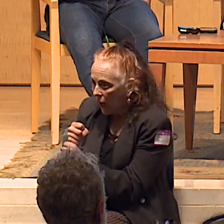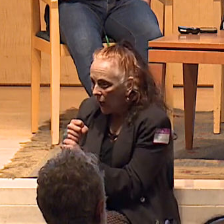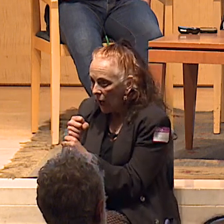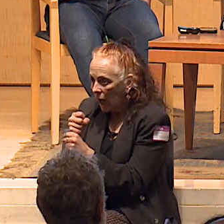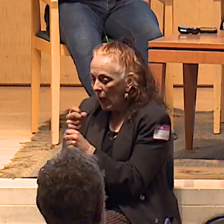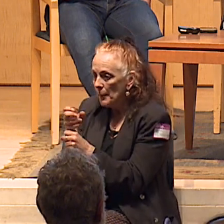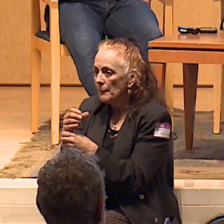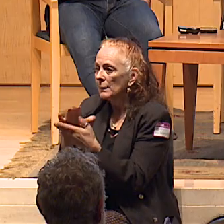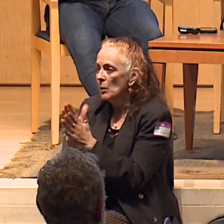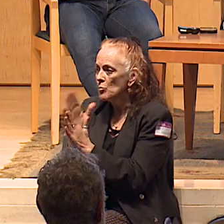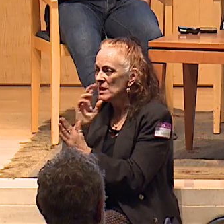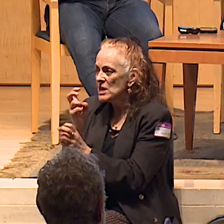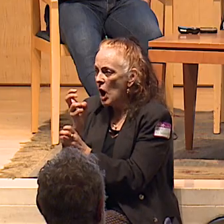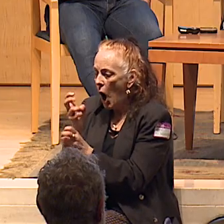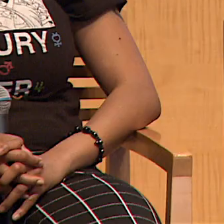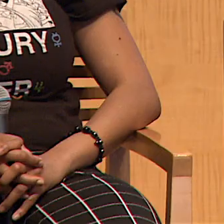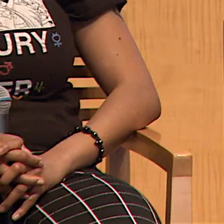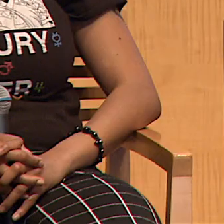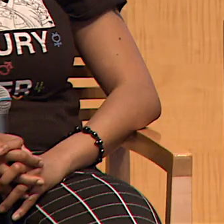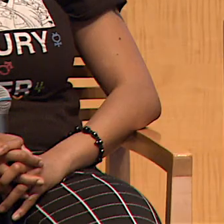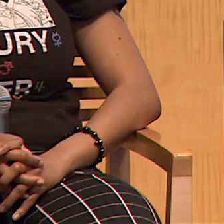hard.